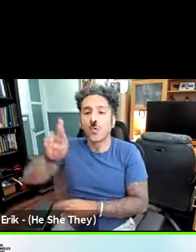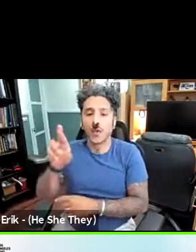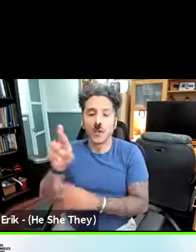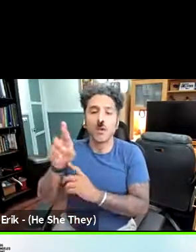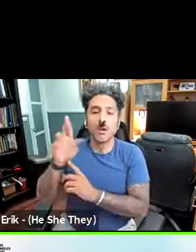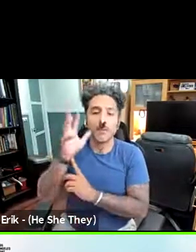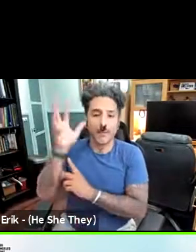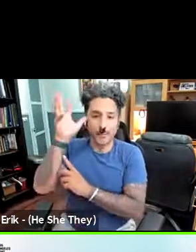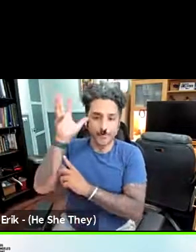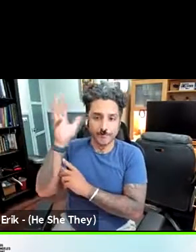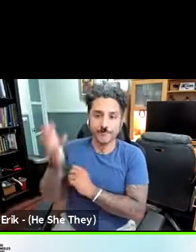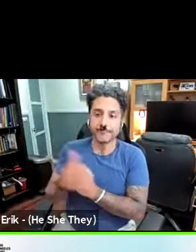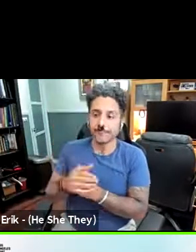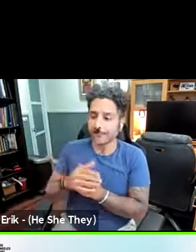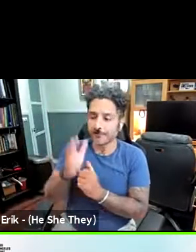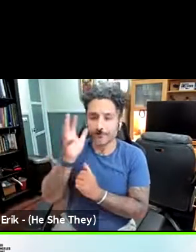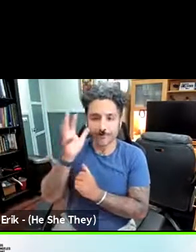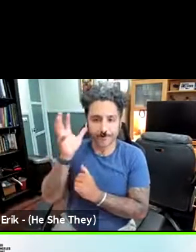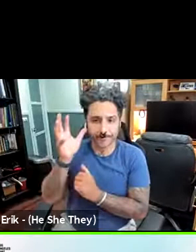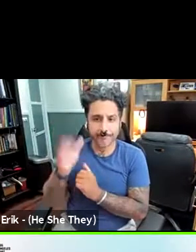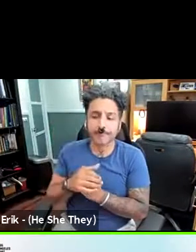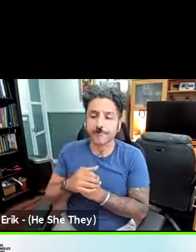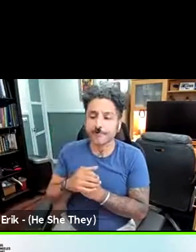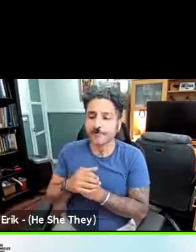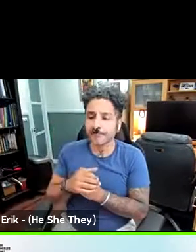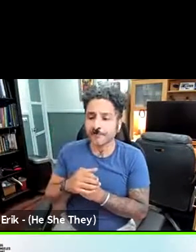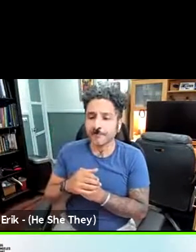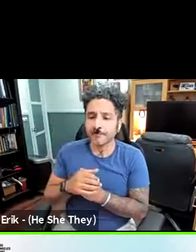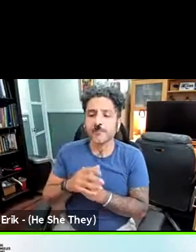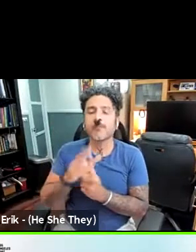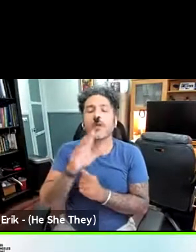parent? Oh, and